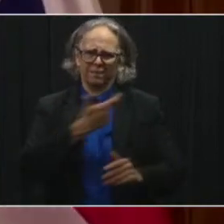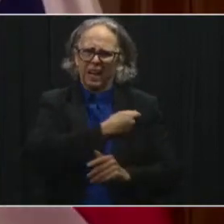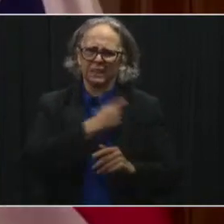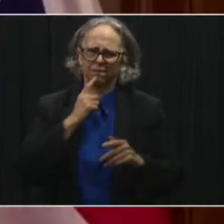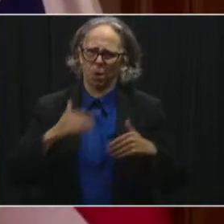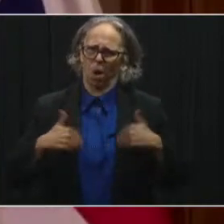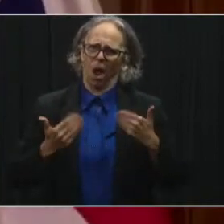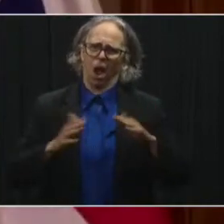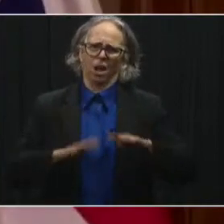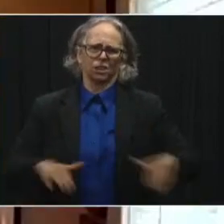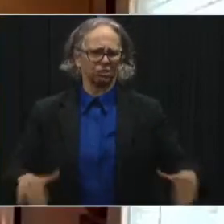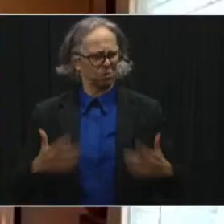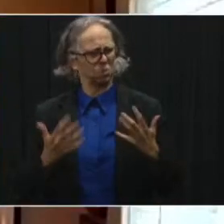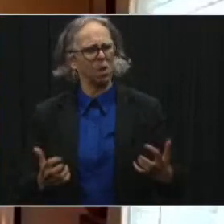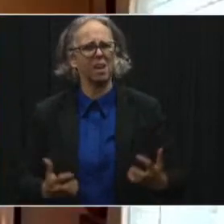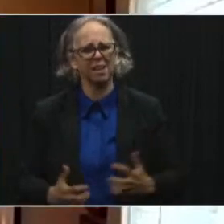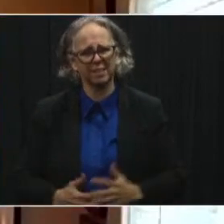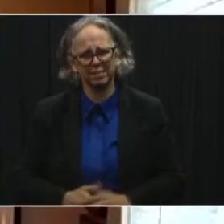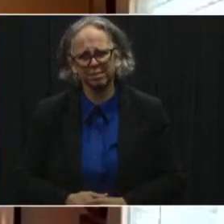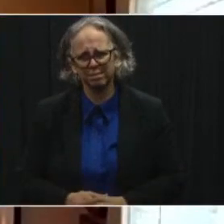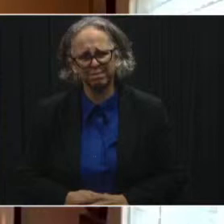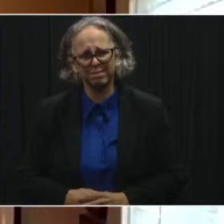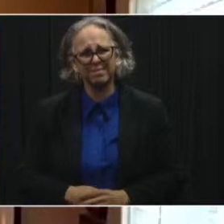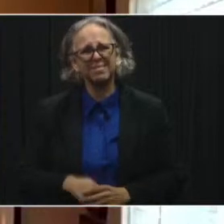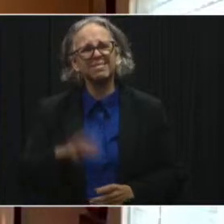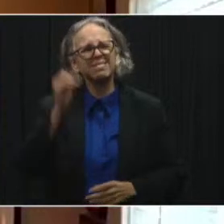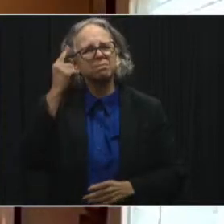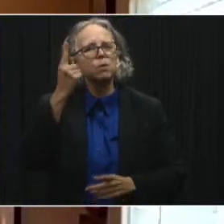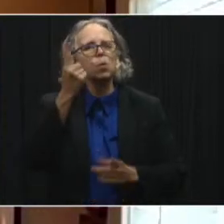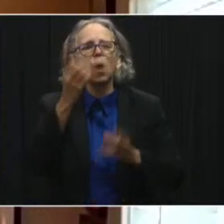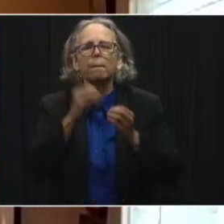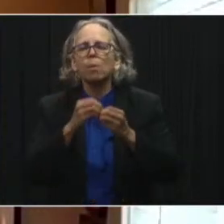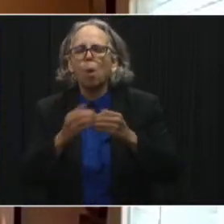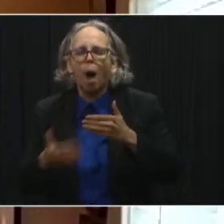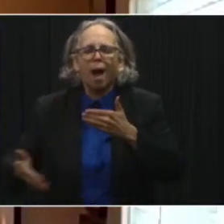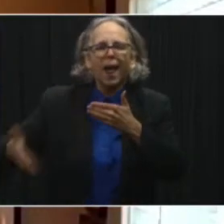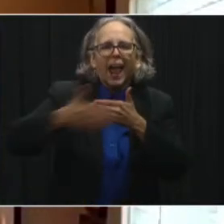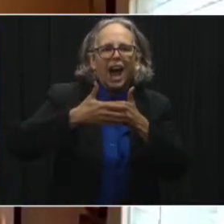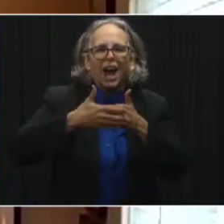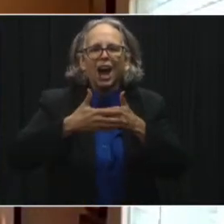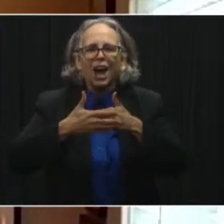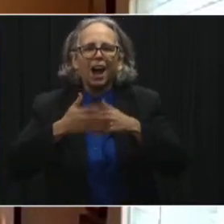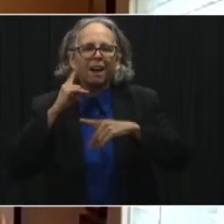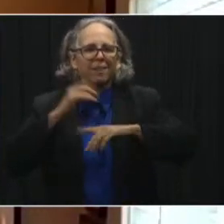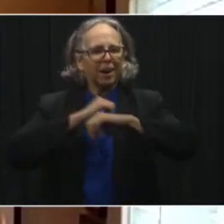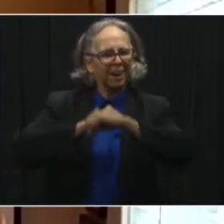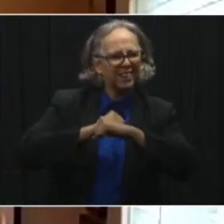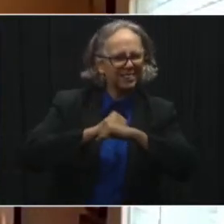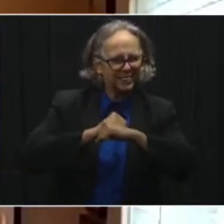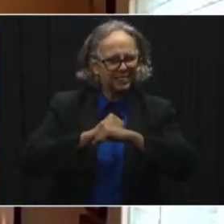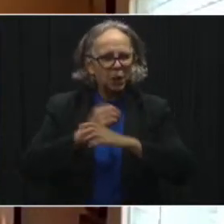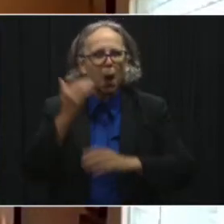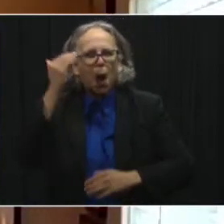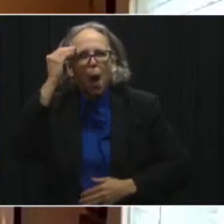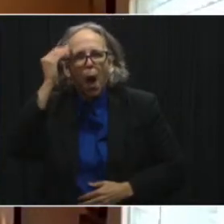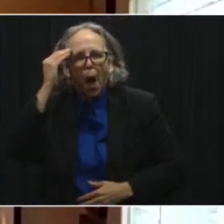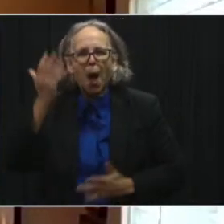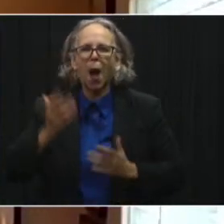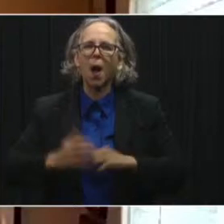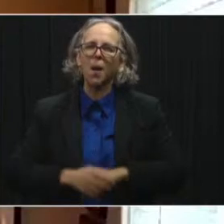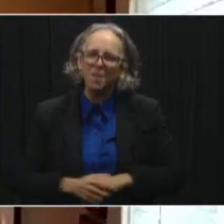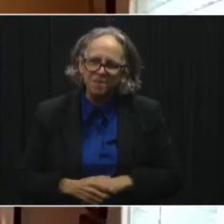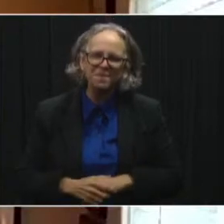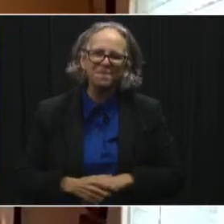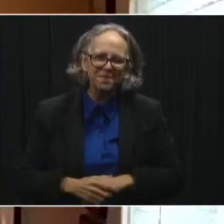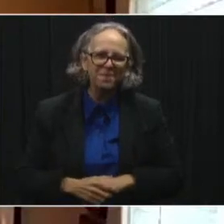think that it is just one more piece in this very important puzzle that gets us out of